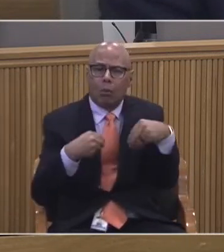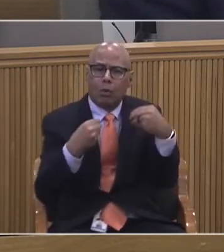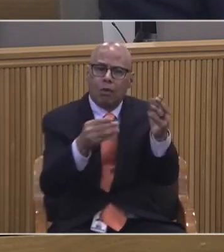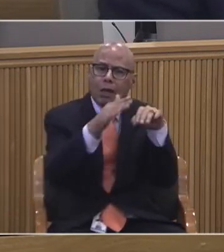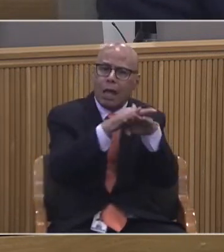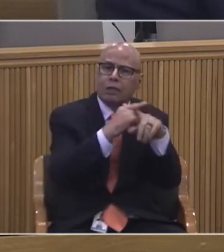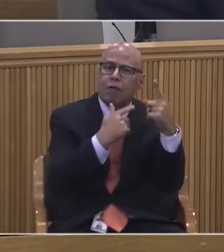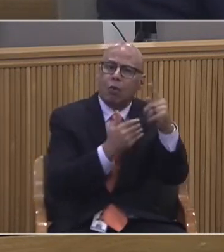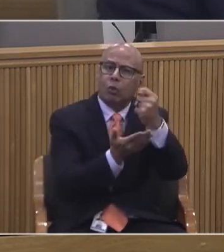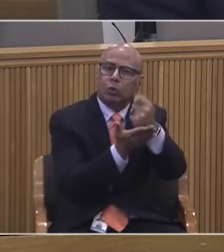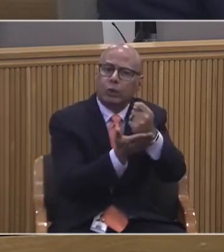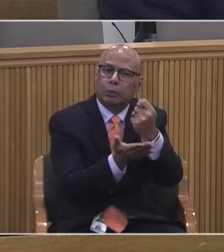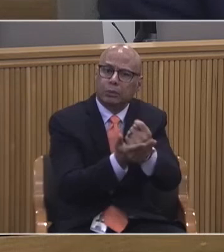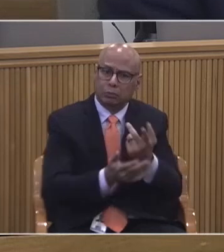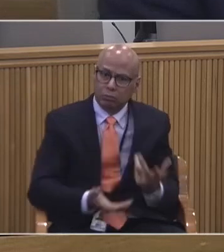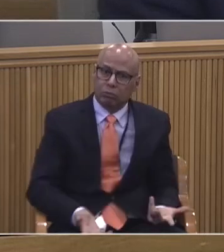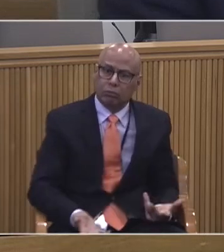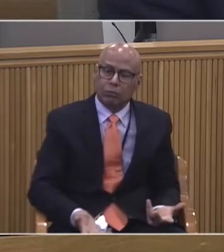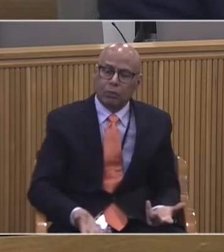to treatment.